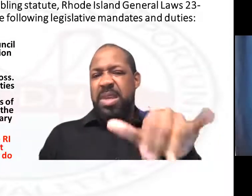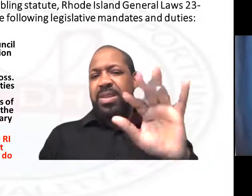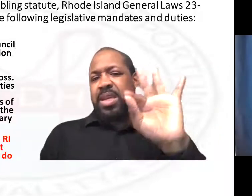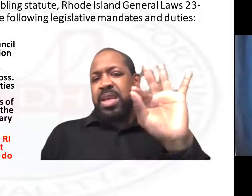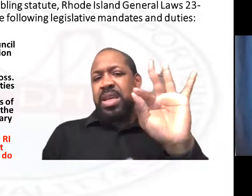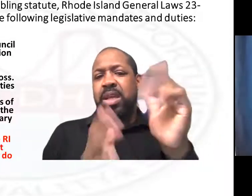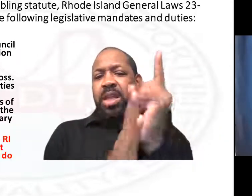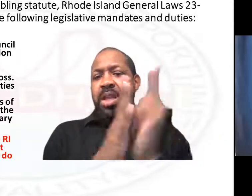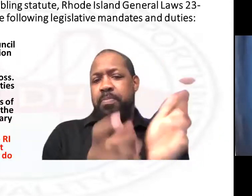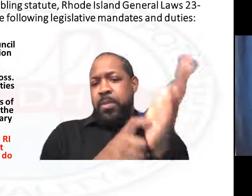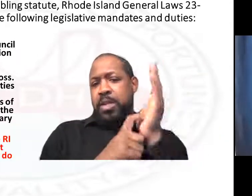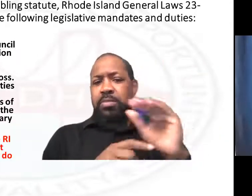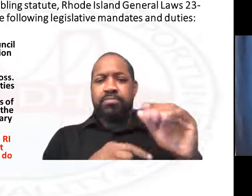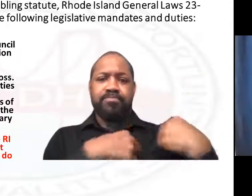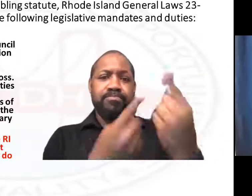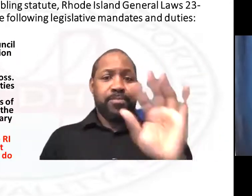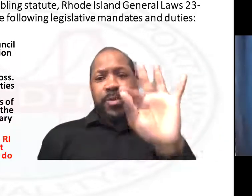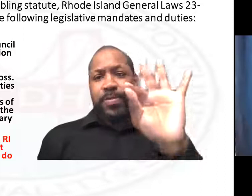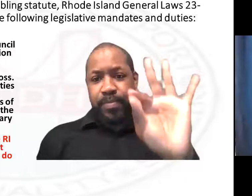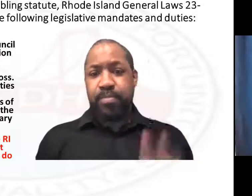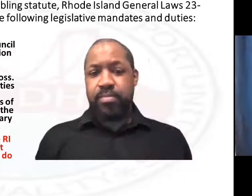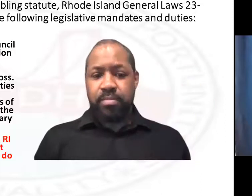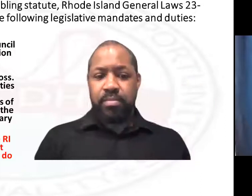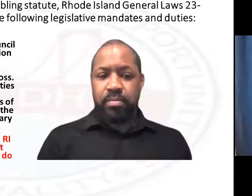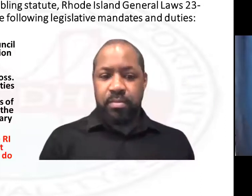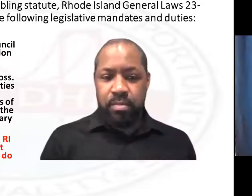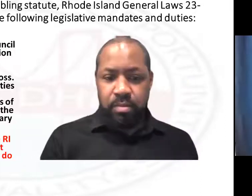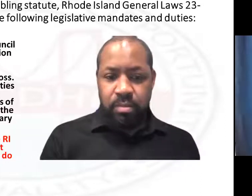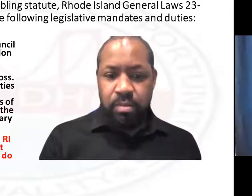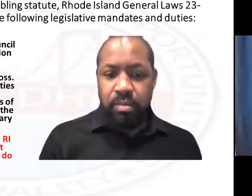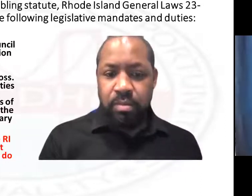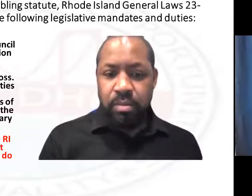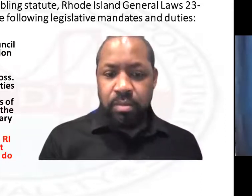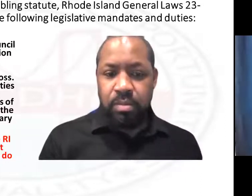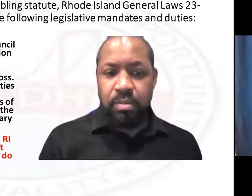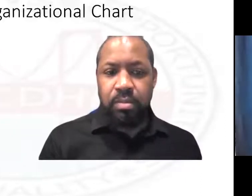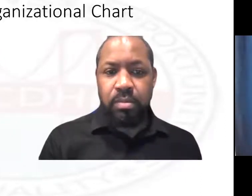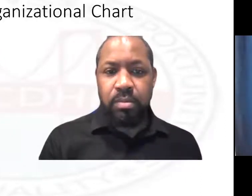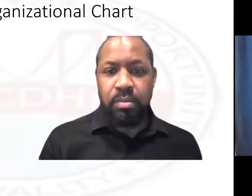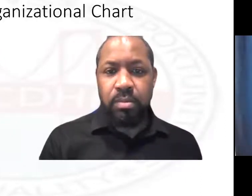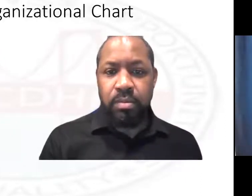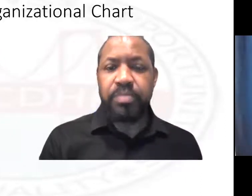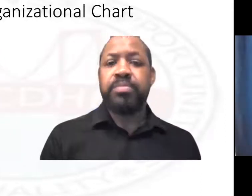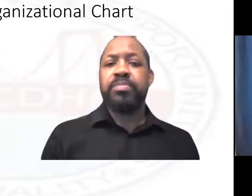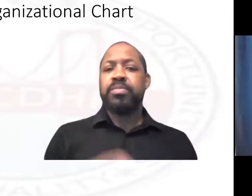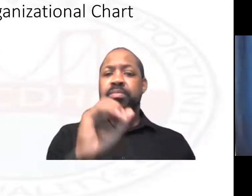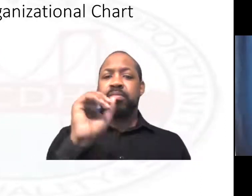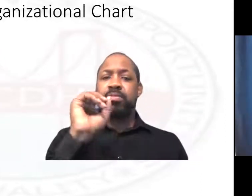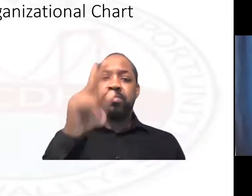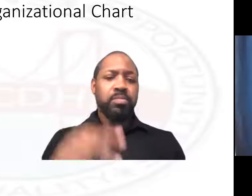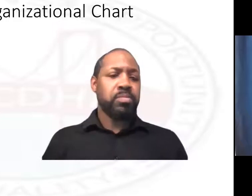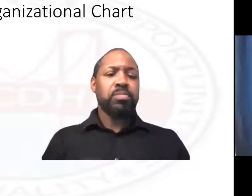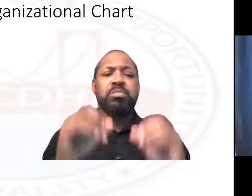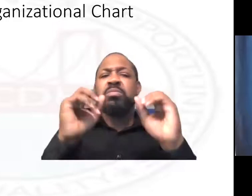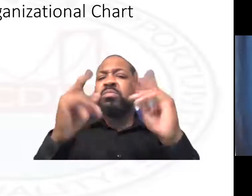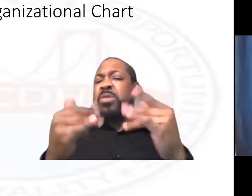can check in on that, but this mandate has been transferred mostly to the Rhode Island